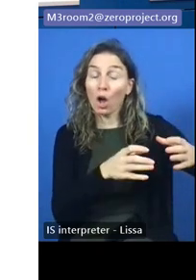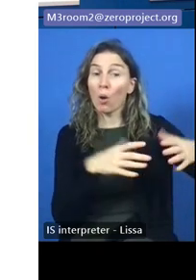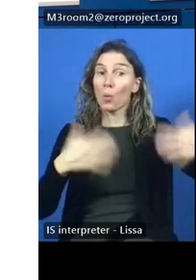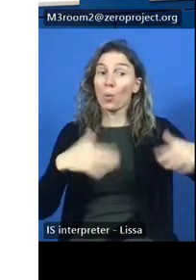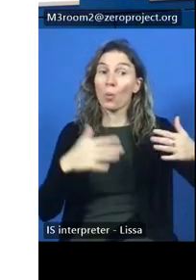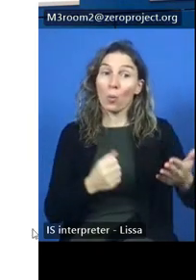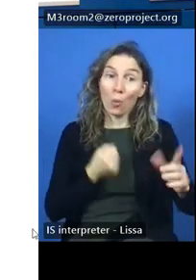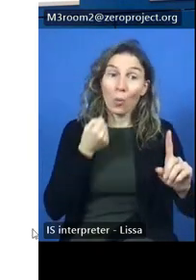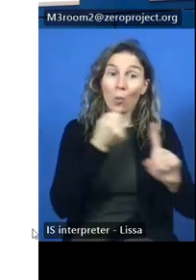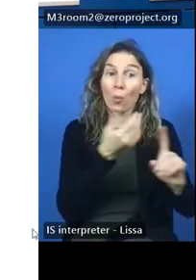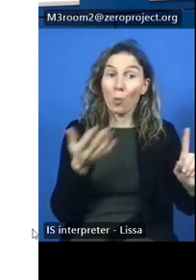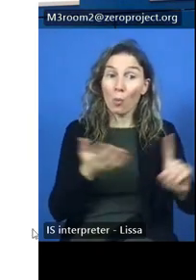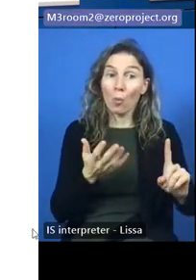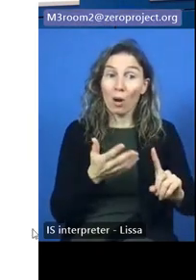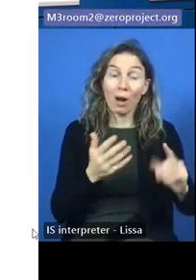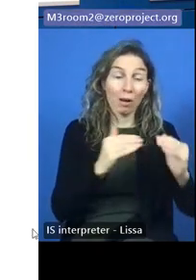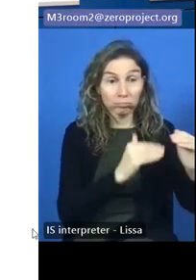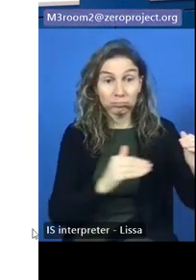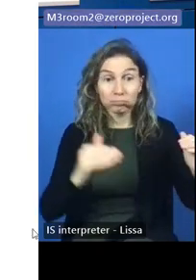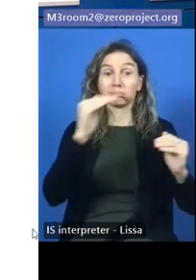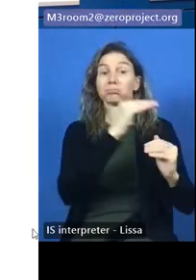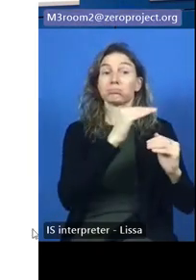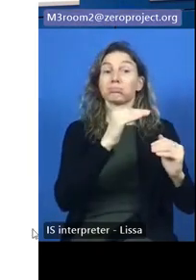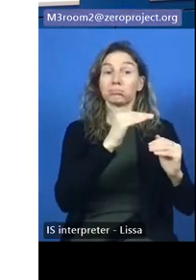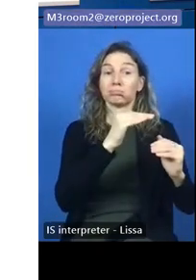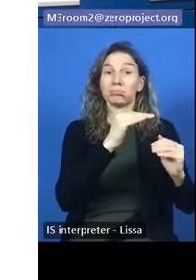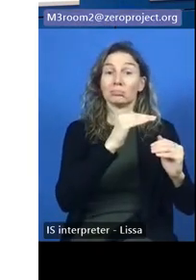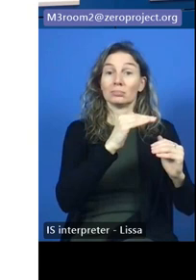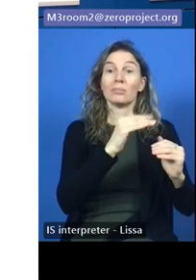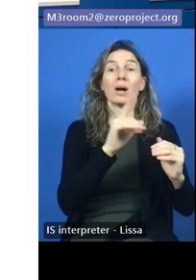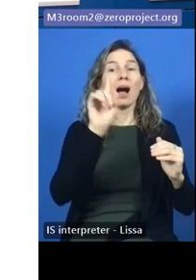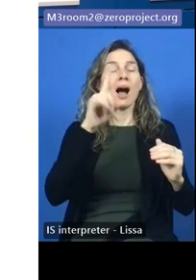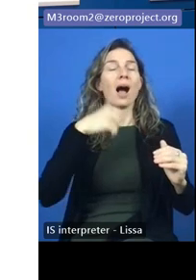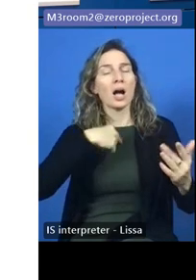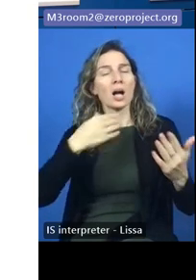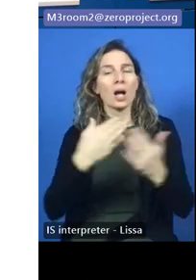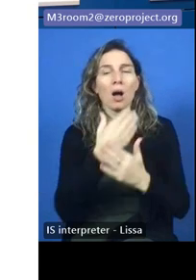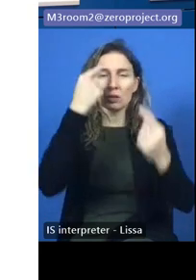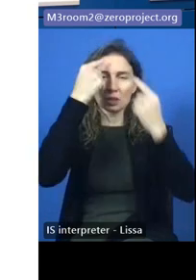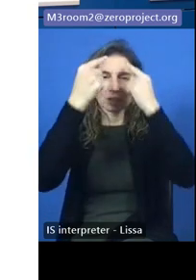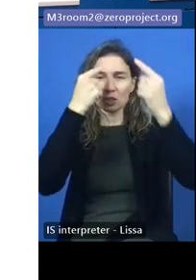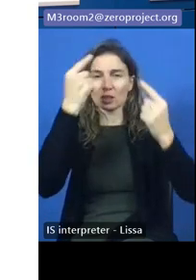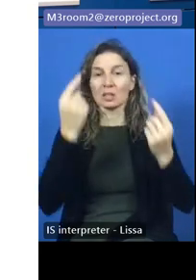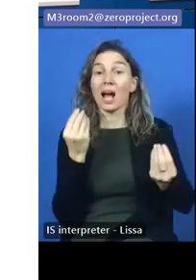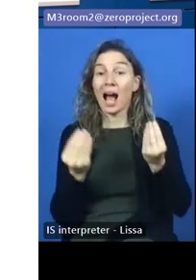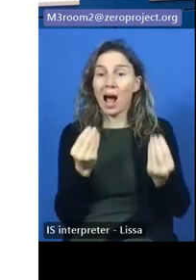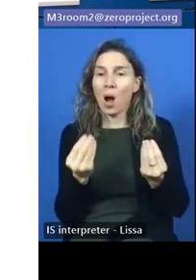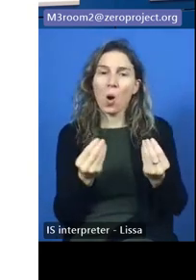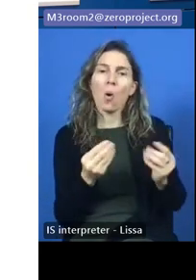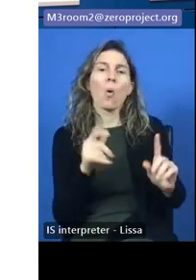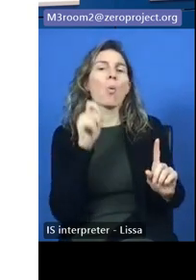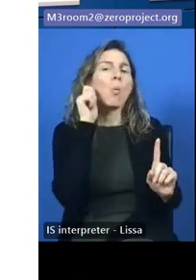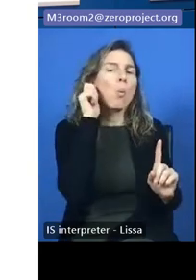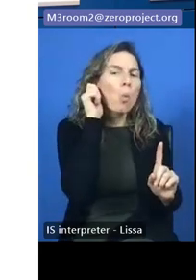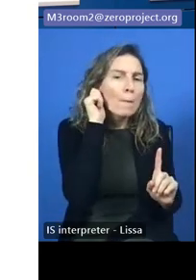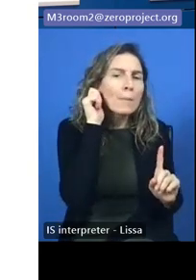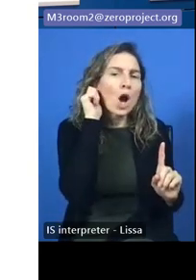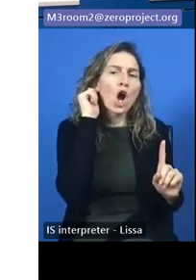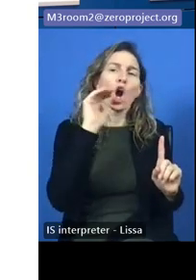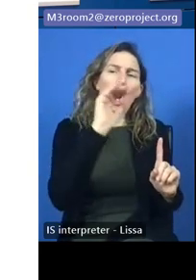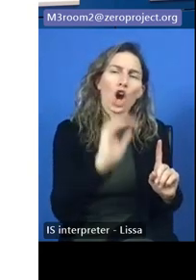life. I have taken an innovative approach by making women and girls the center of this project. They are the champions of change